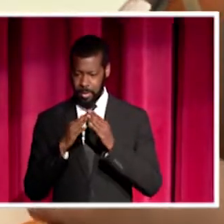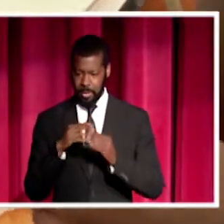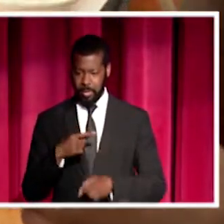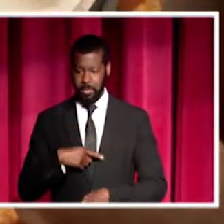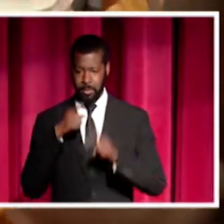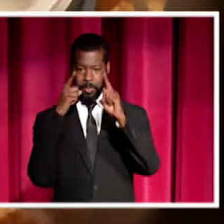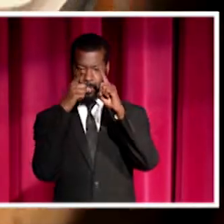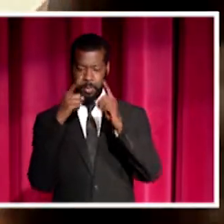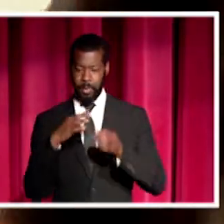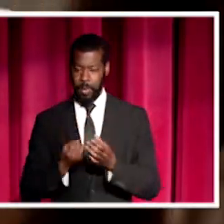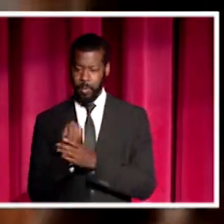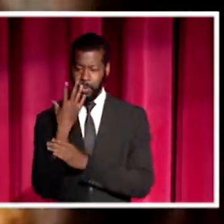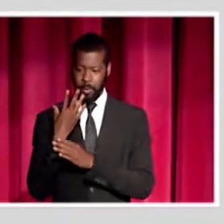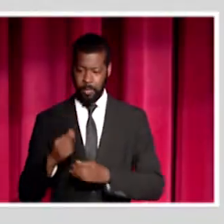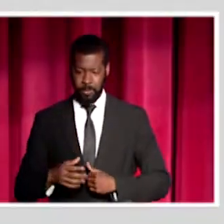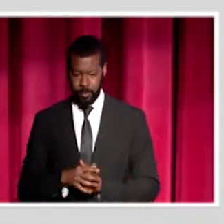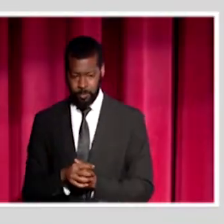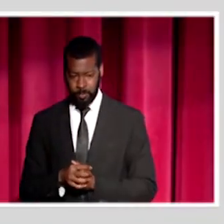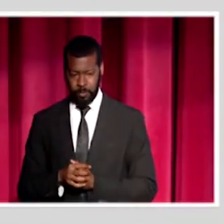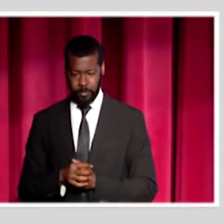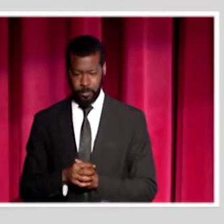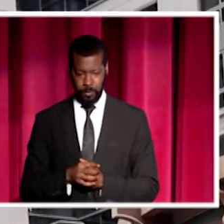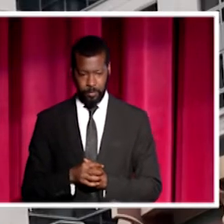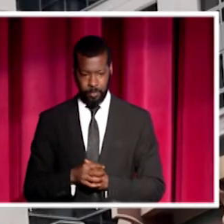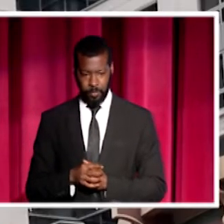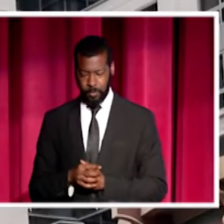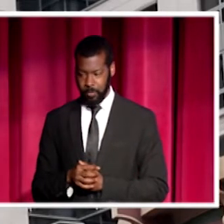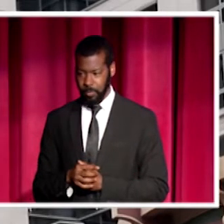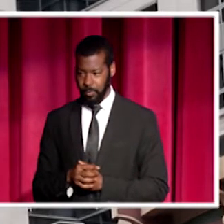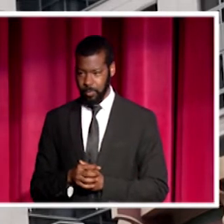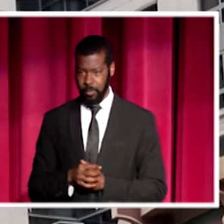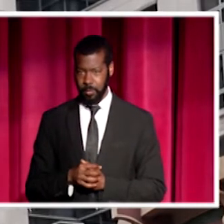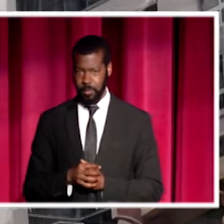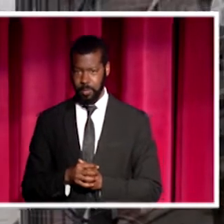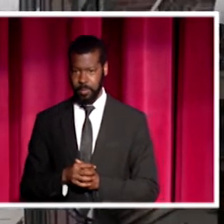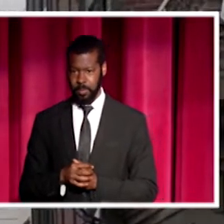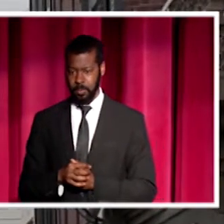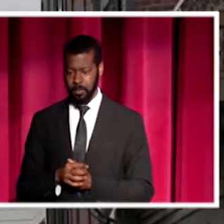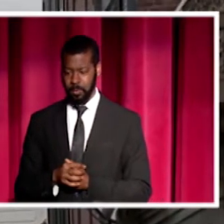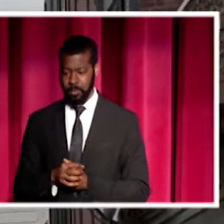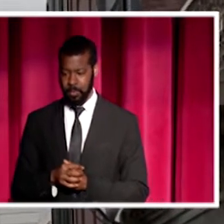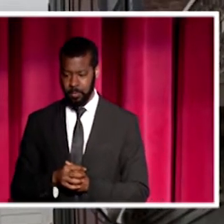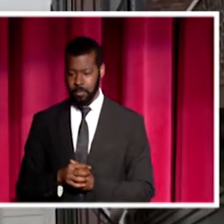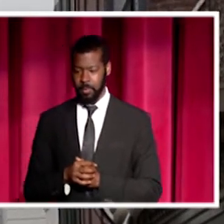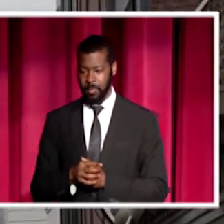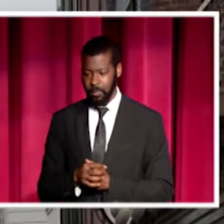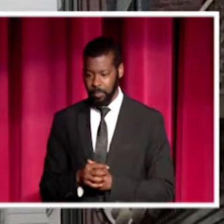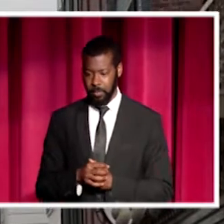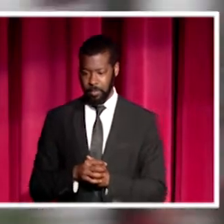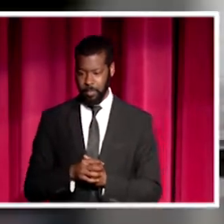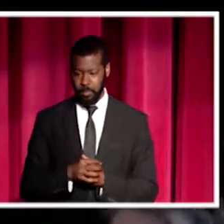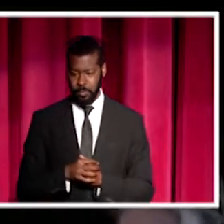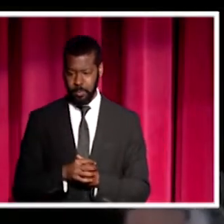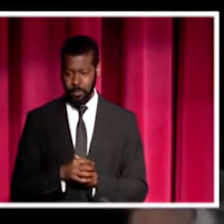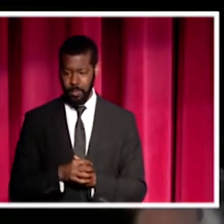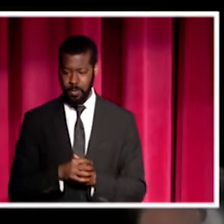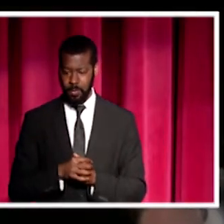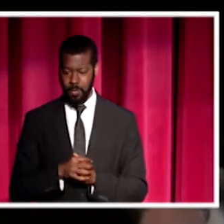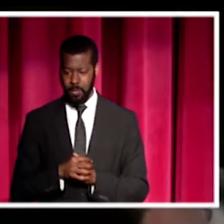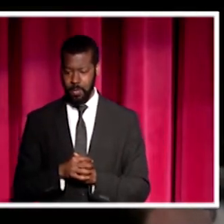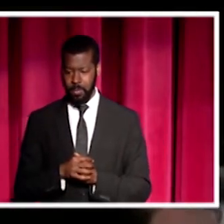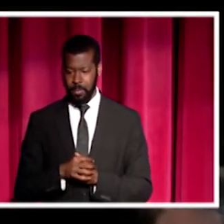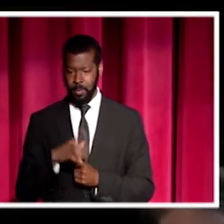composting pumpkins. Crime is decreasing here in our city. So